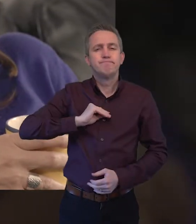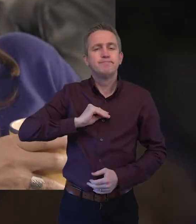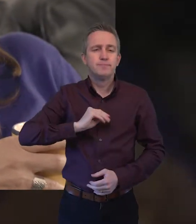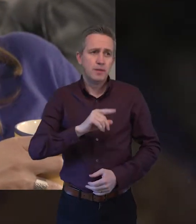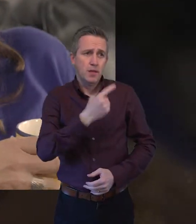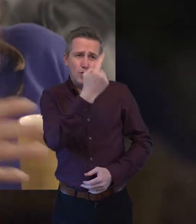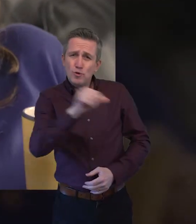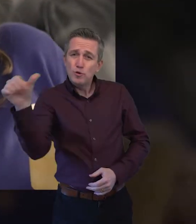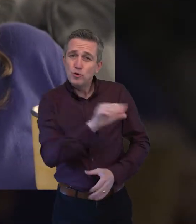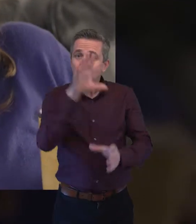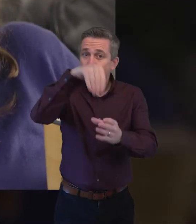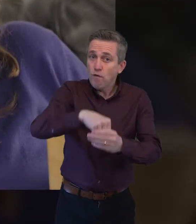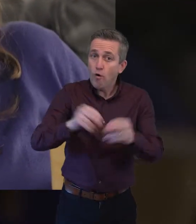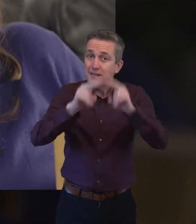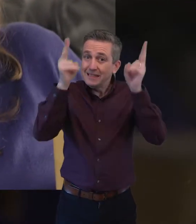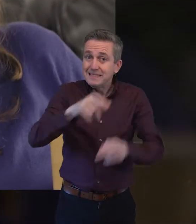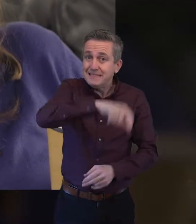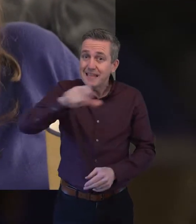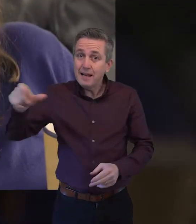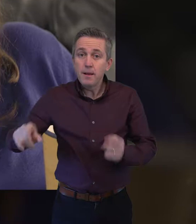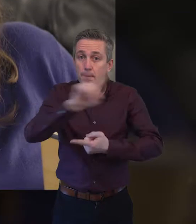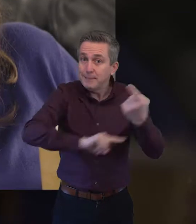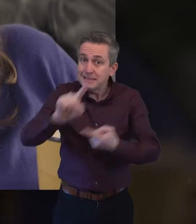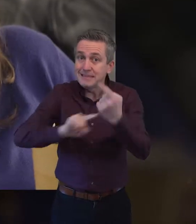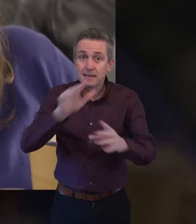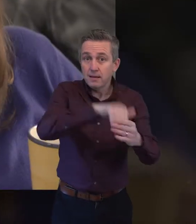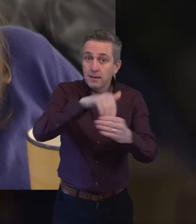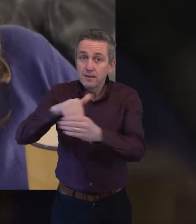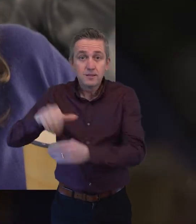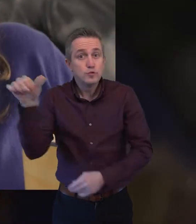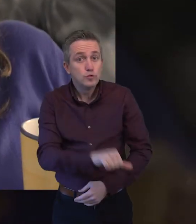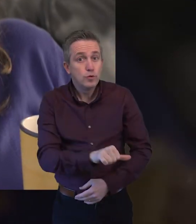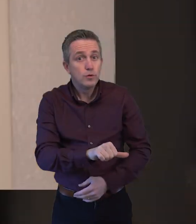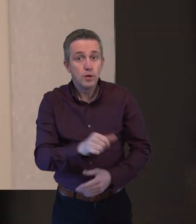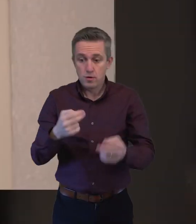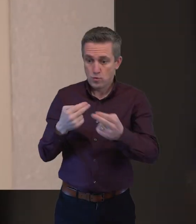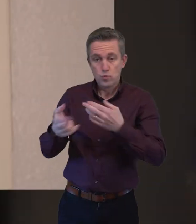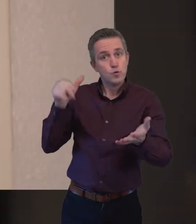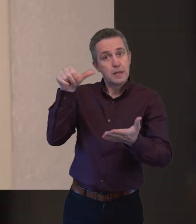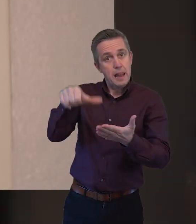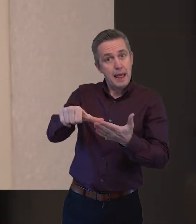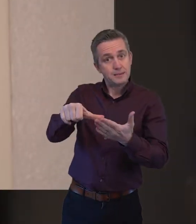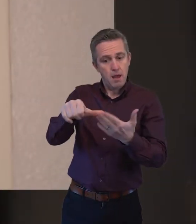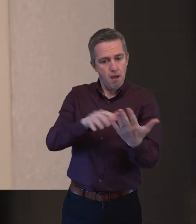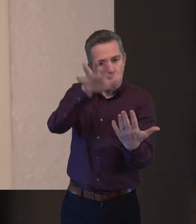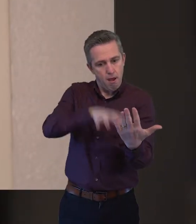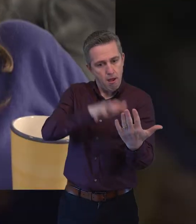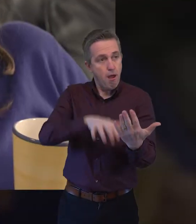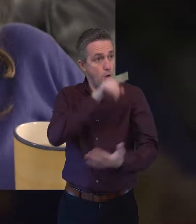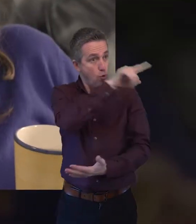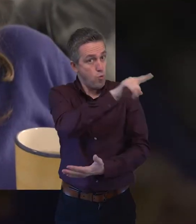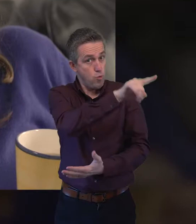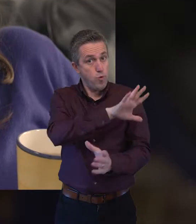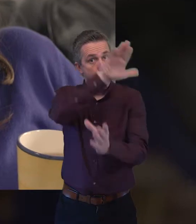tenant participation. In fact, there's loads of different ways you could get involved. It's in that newsletter. You, Colin,